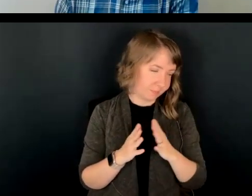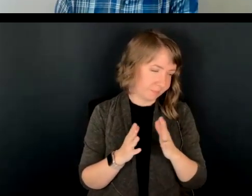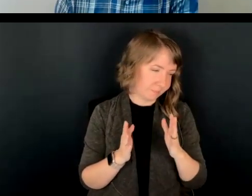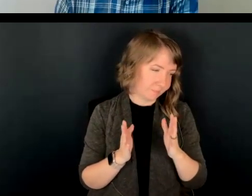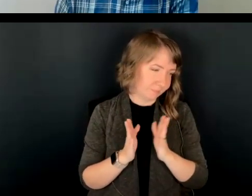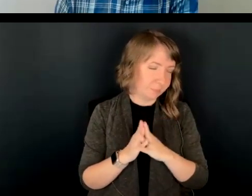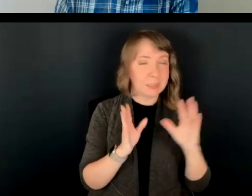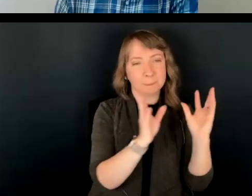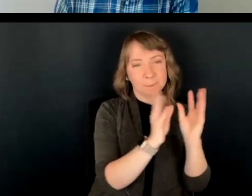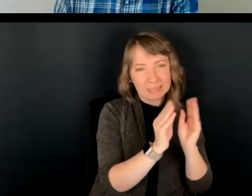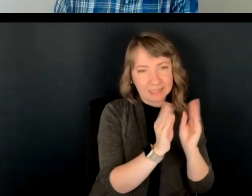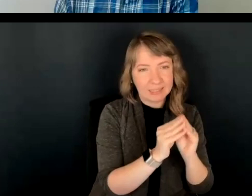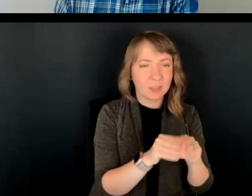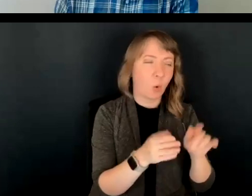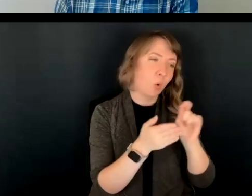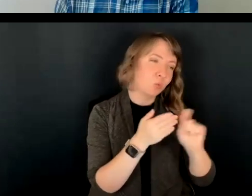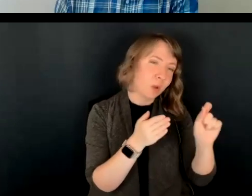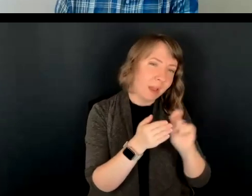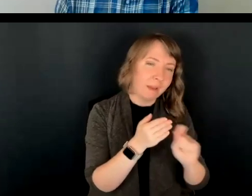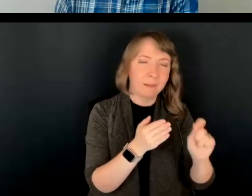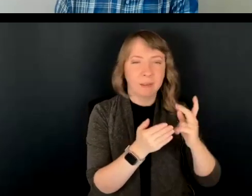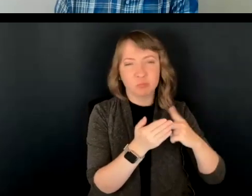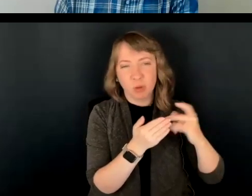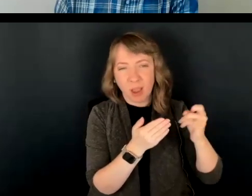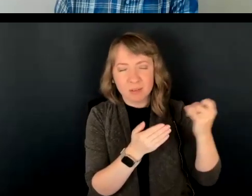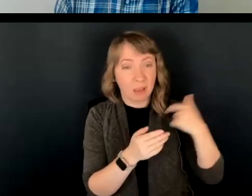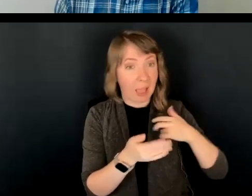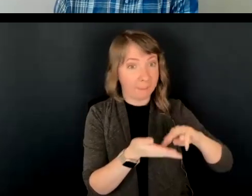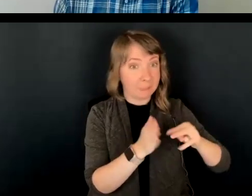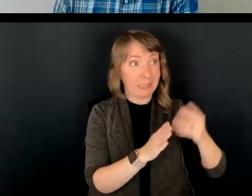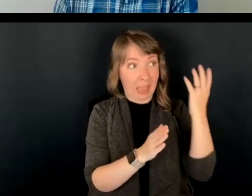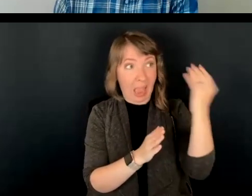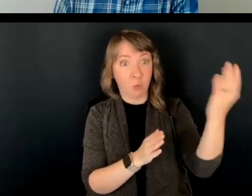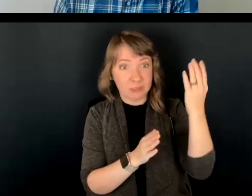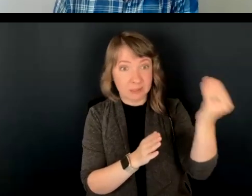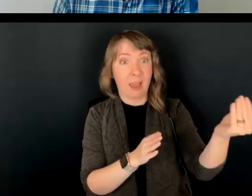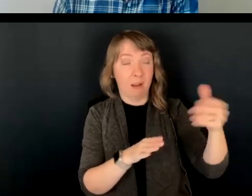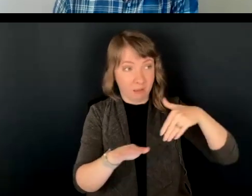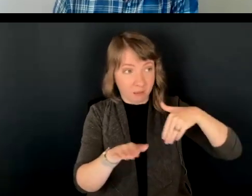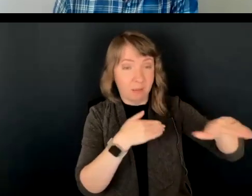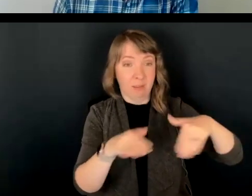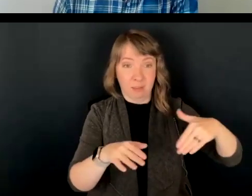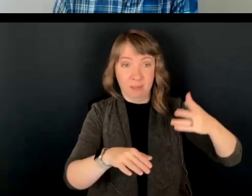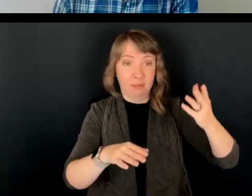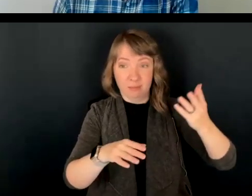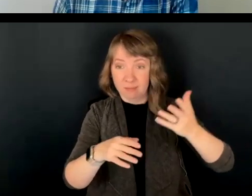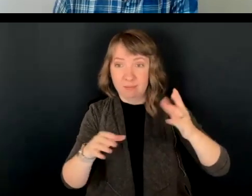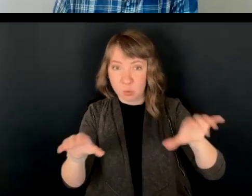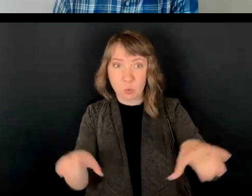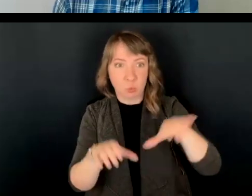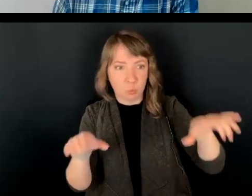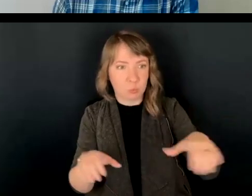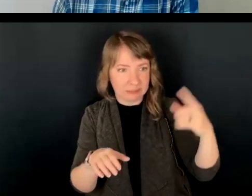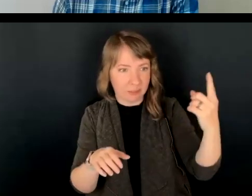or a project, like actually like doing something outdoors, which is the sense I got here from this